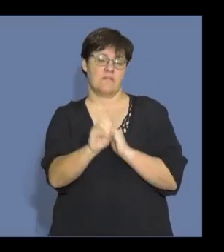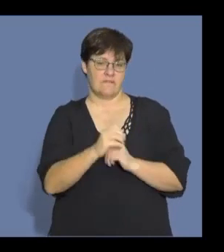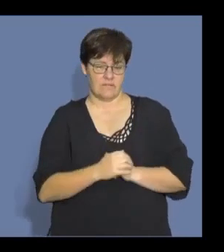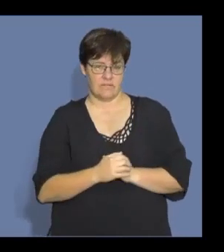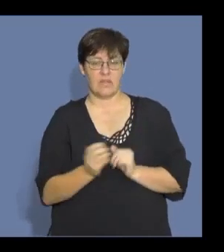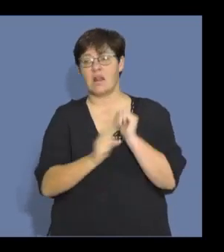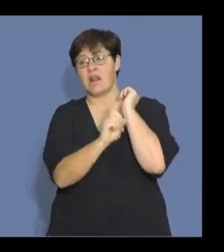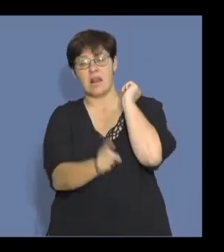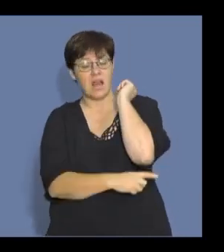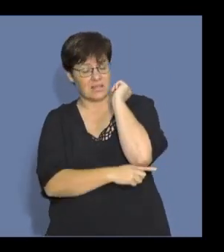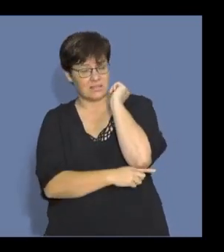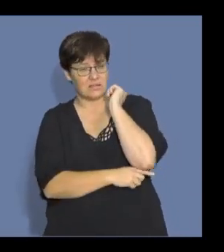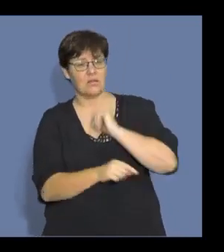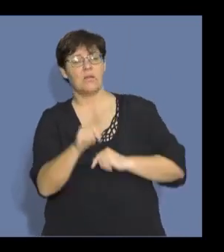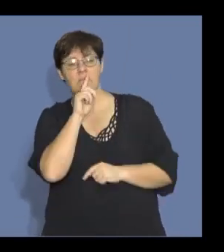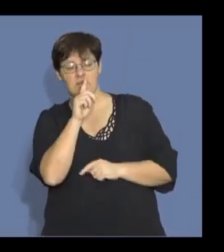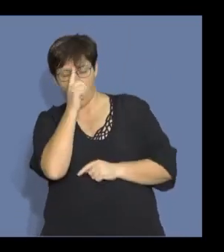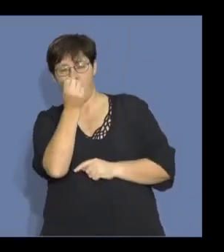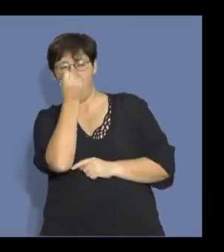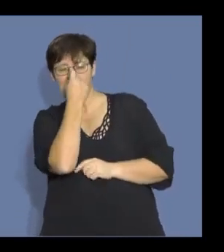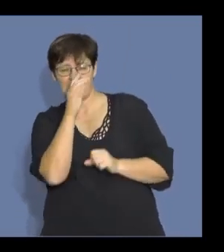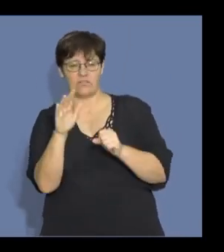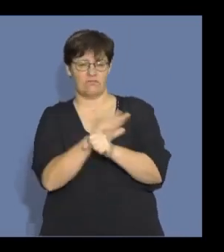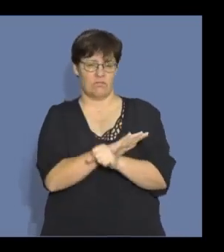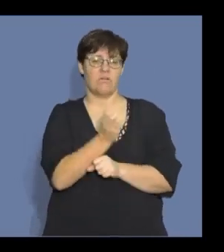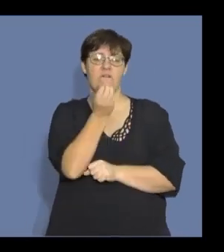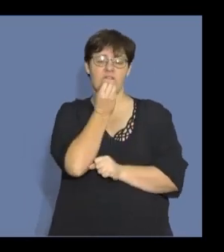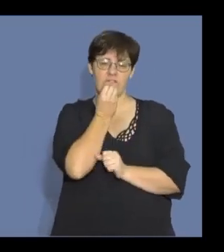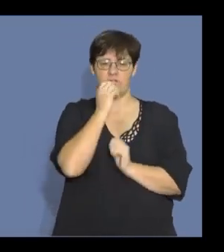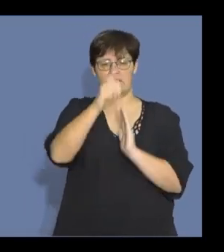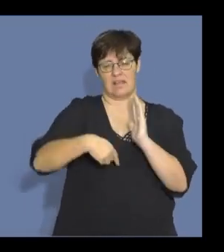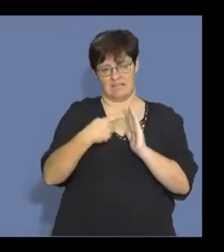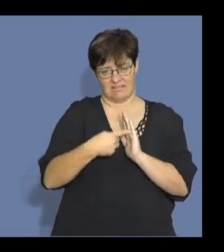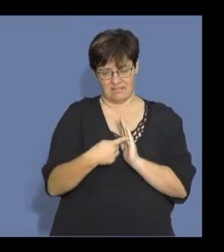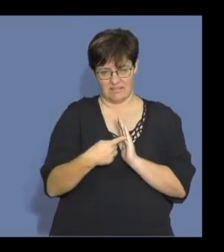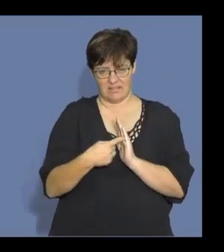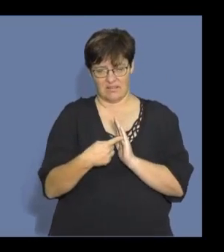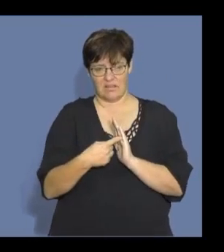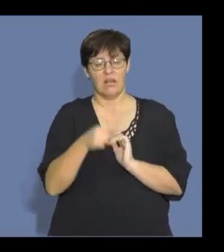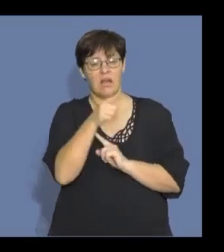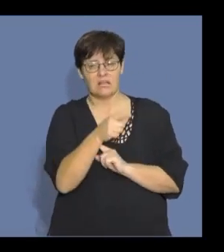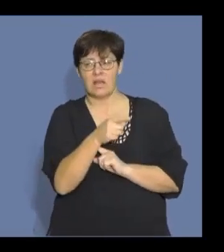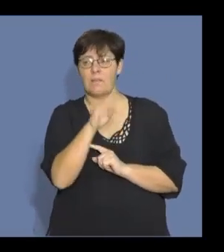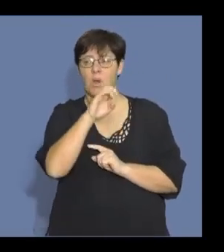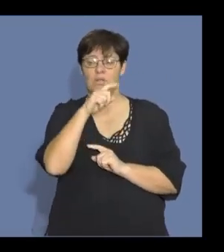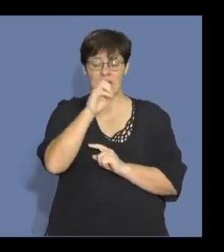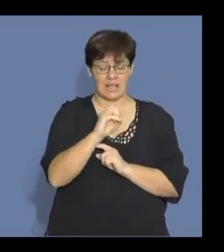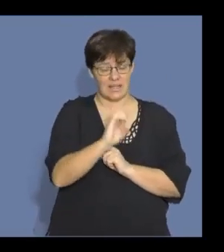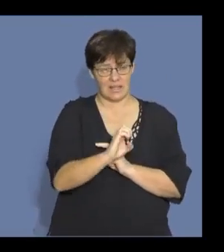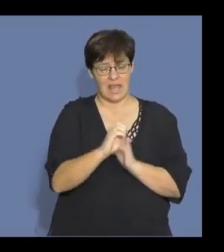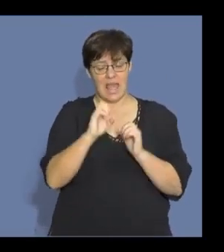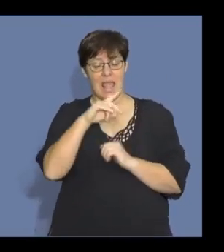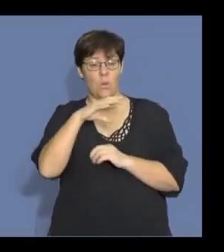Finally, guys, it's important that we have a thorough understanding of the nutrient cycle. As I mentioned, it's the biotic components of an ecosystem